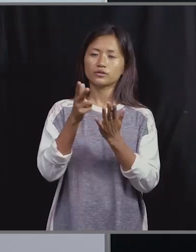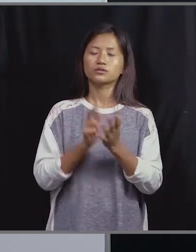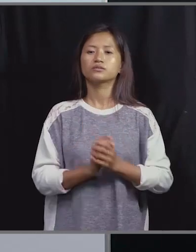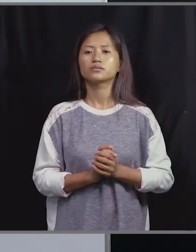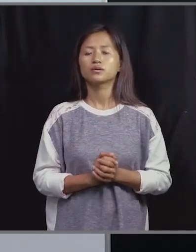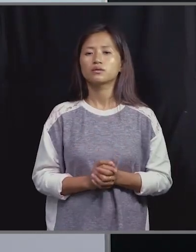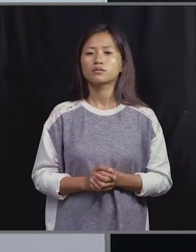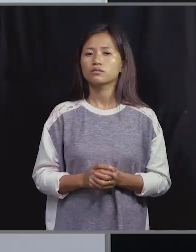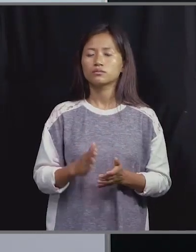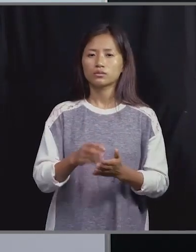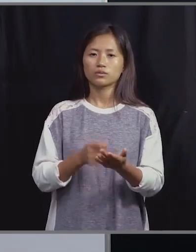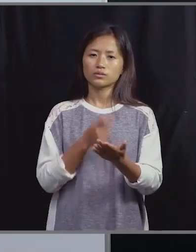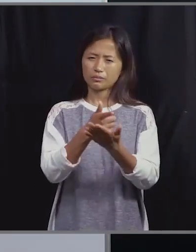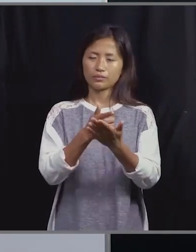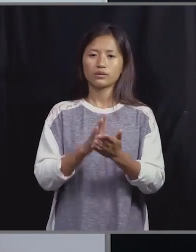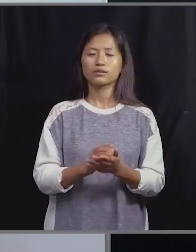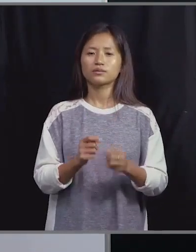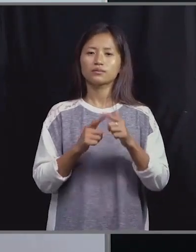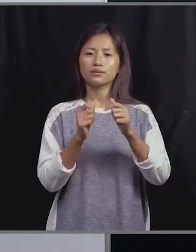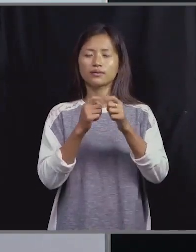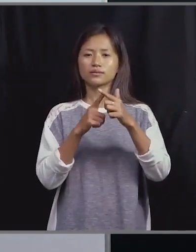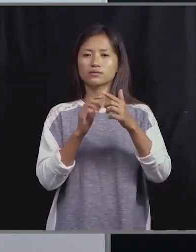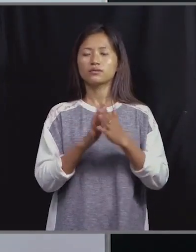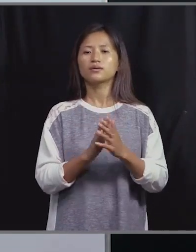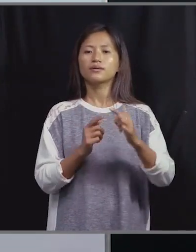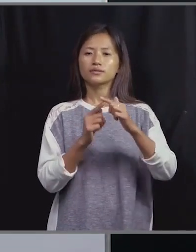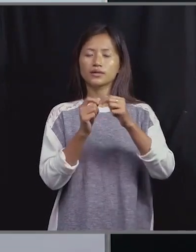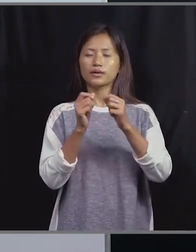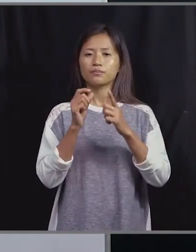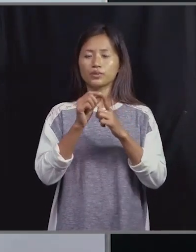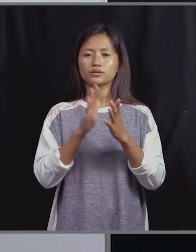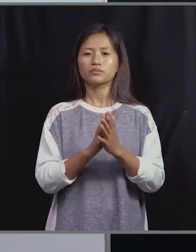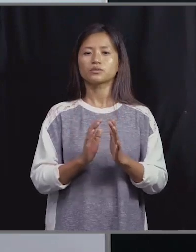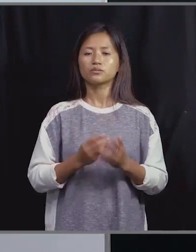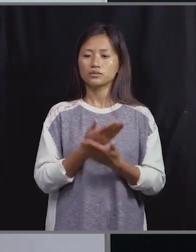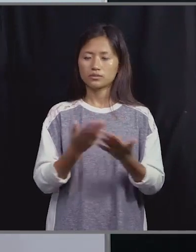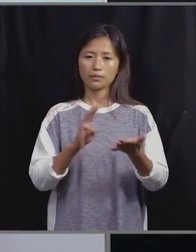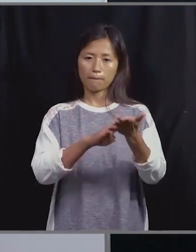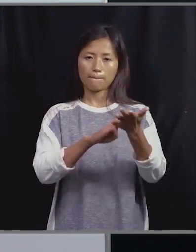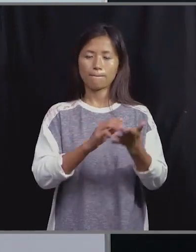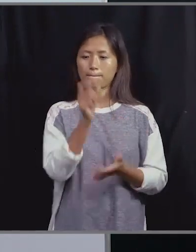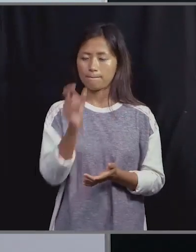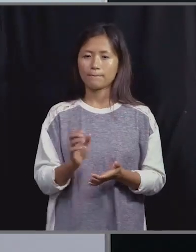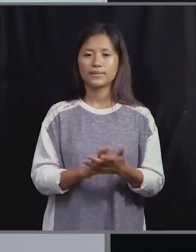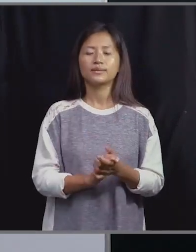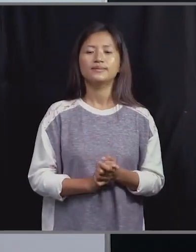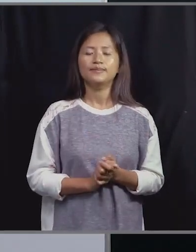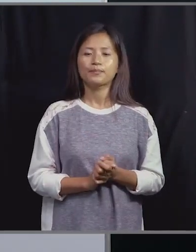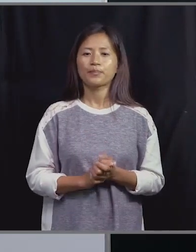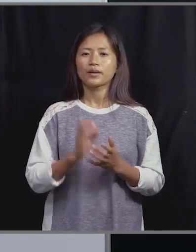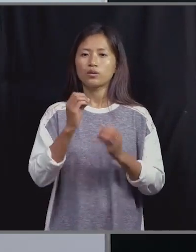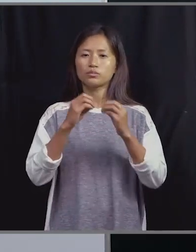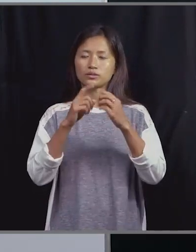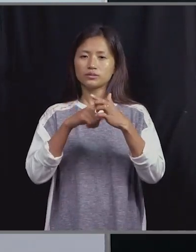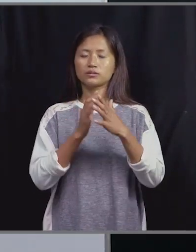will no longer need to pay any taxes or any debt to the to the Maoists. So that was the main objectives of